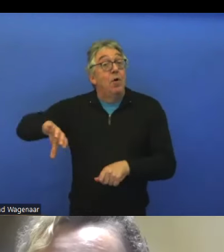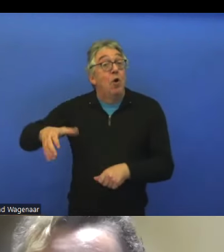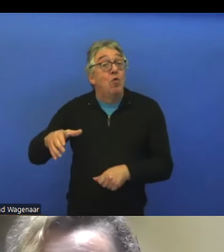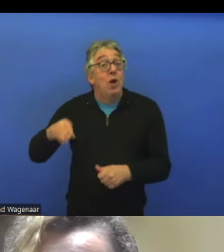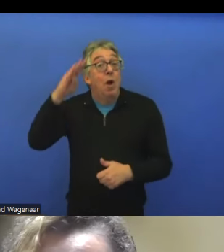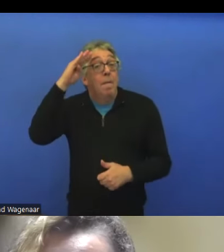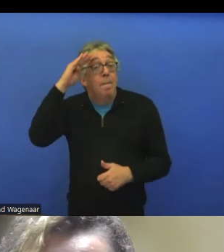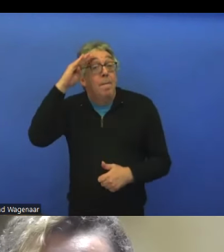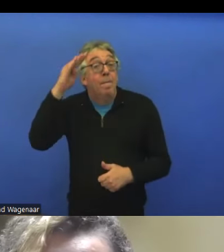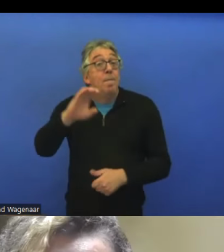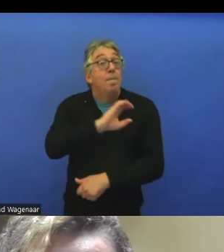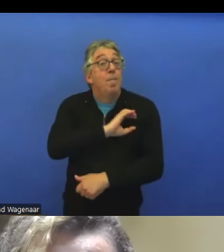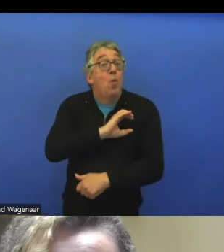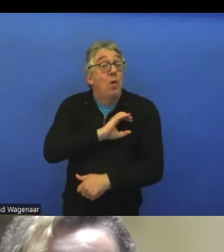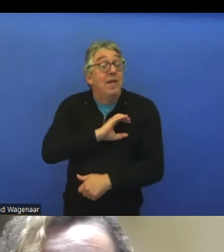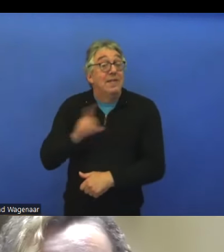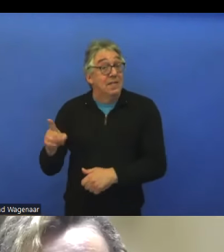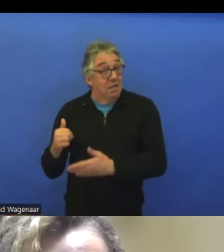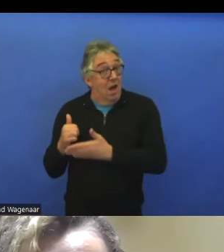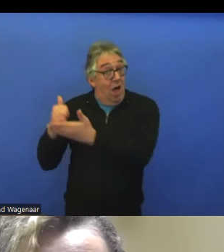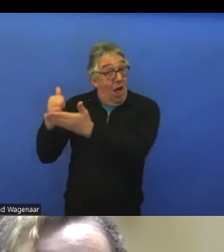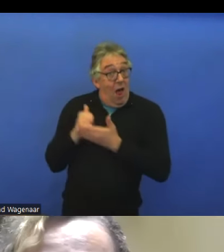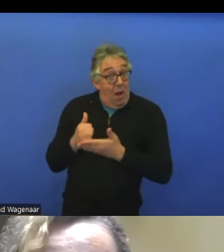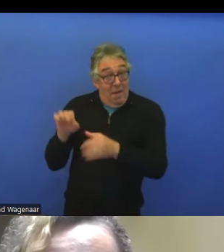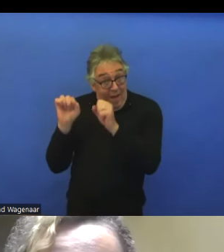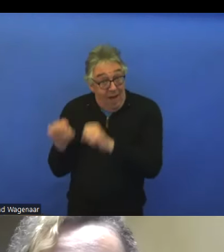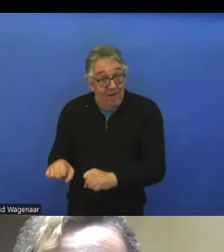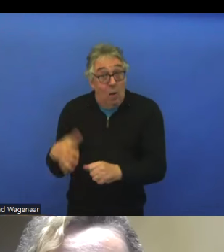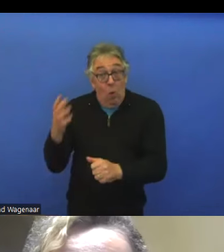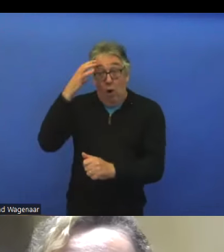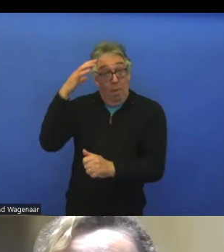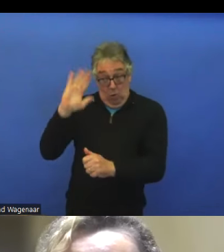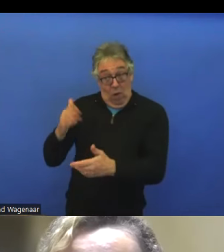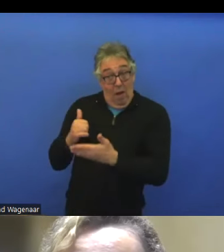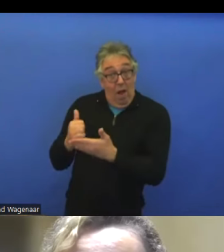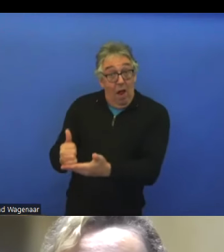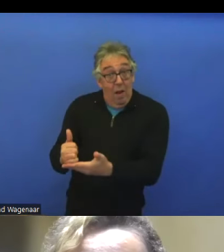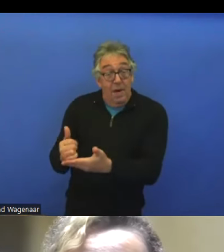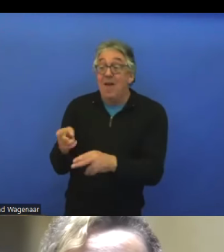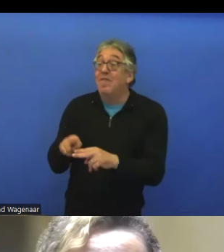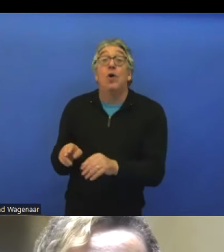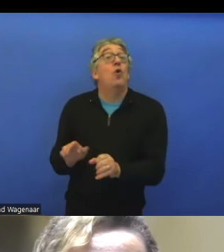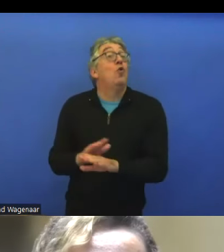from the state authorities in their country? If they cannot, then they might be